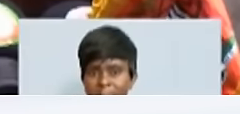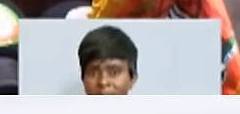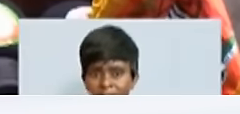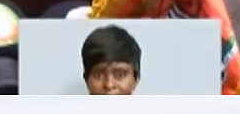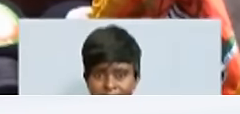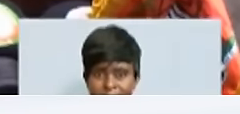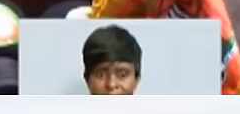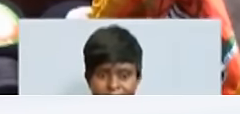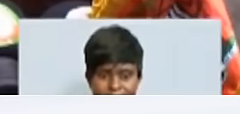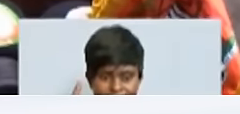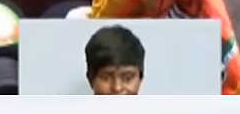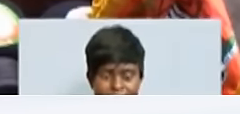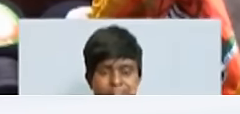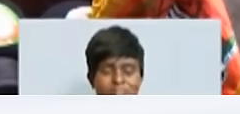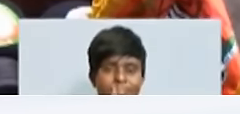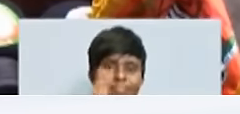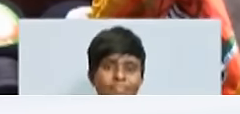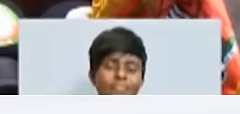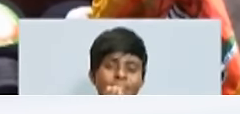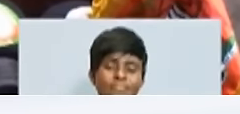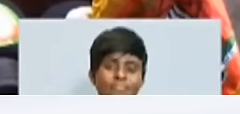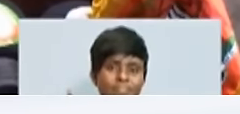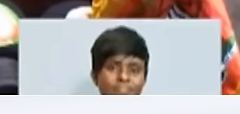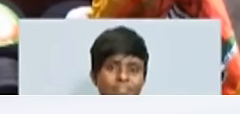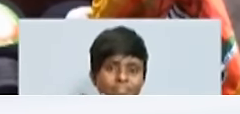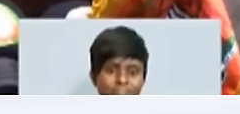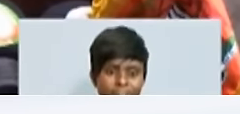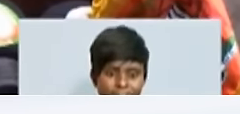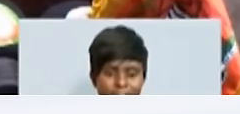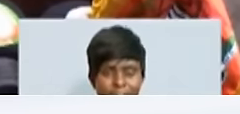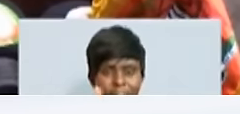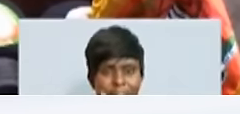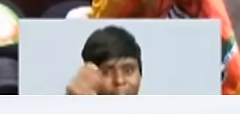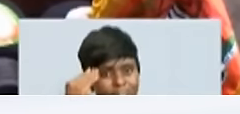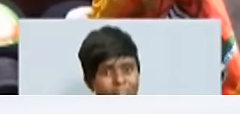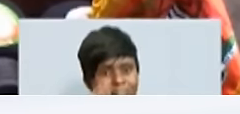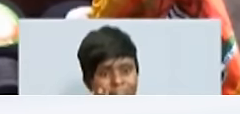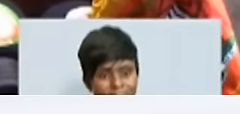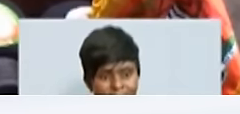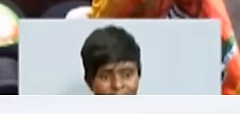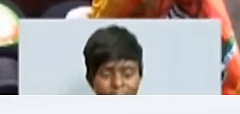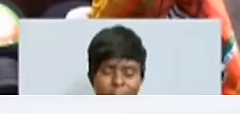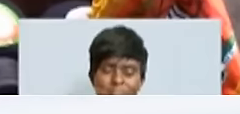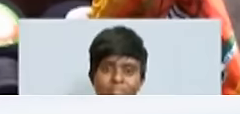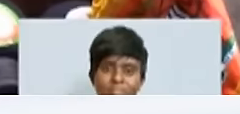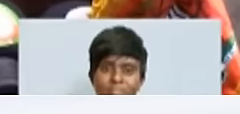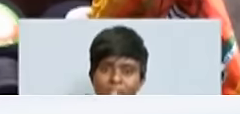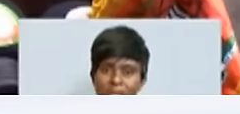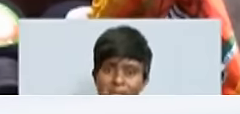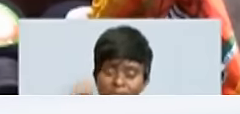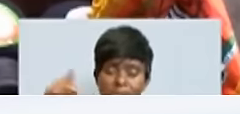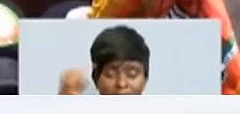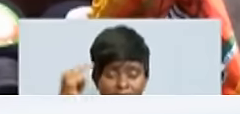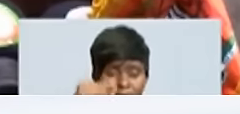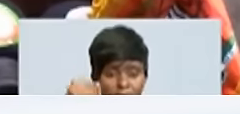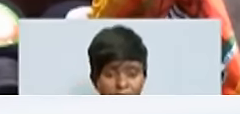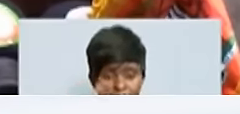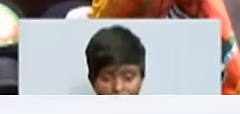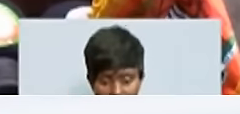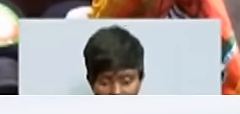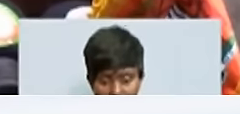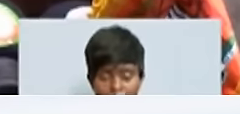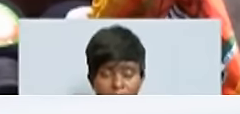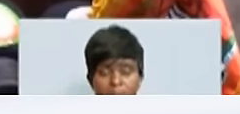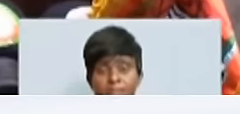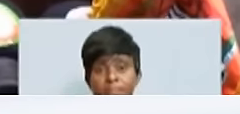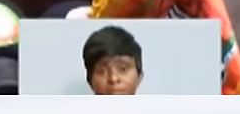House has enacted that act. As you know, this House is part of government. All of us in this House